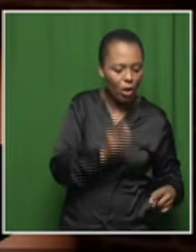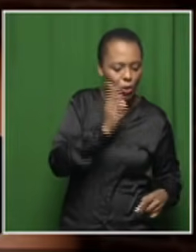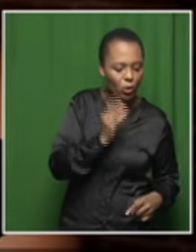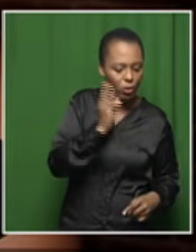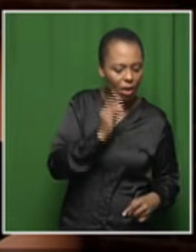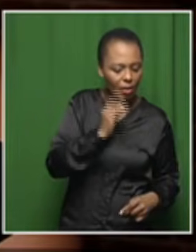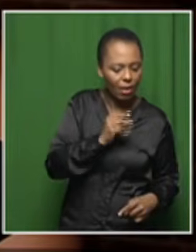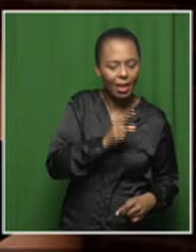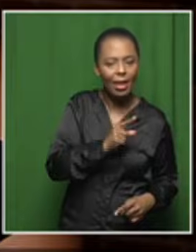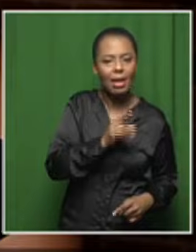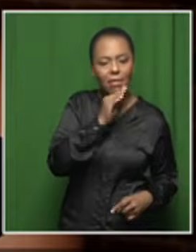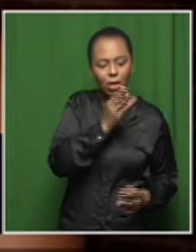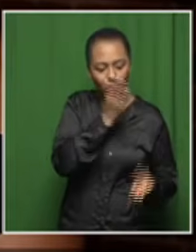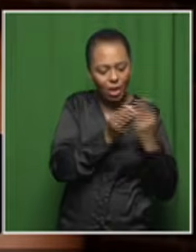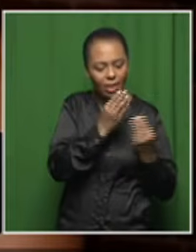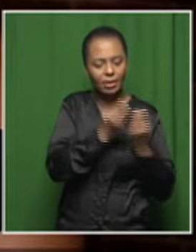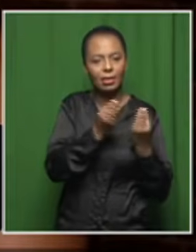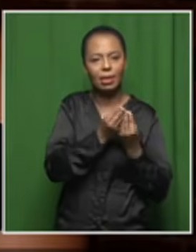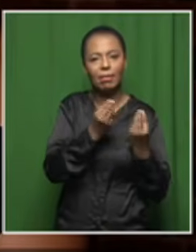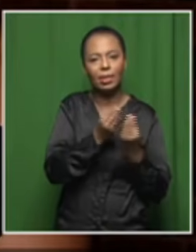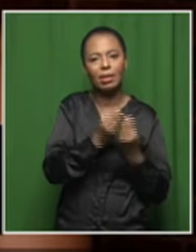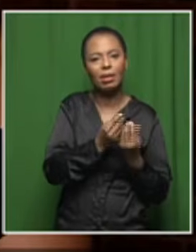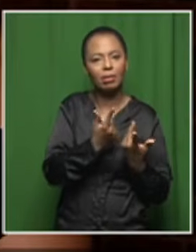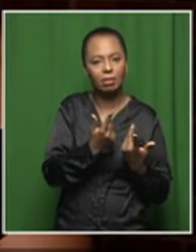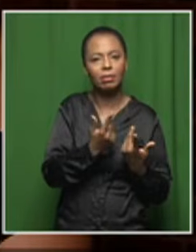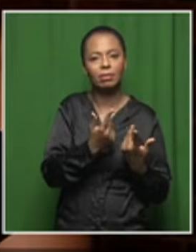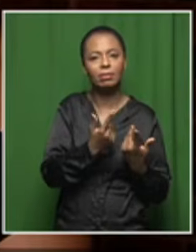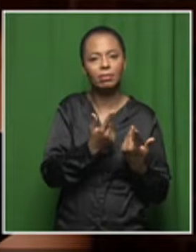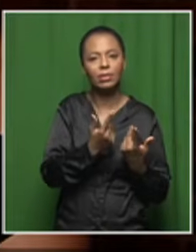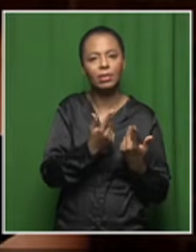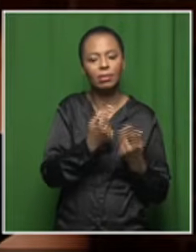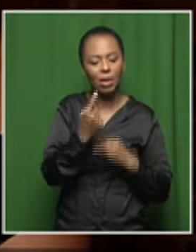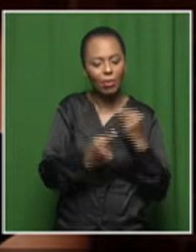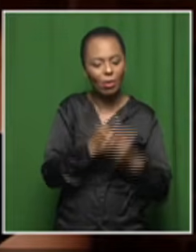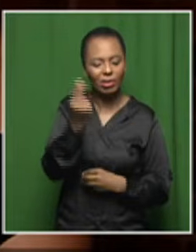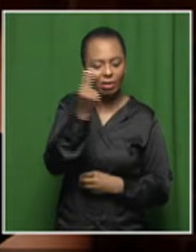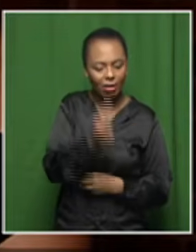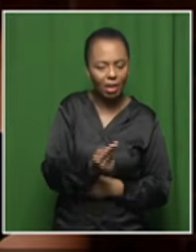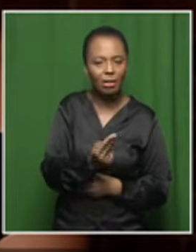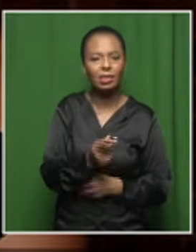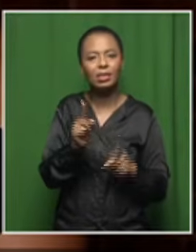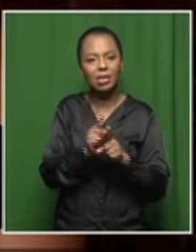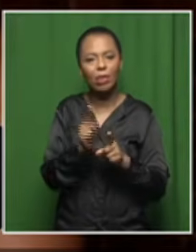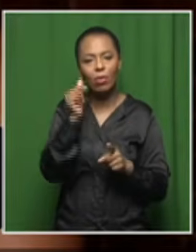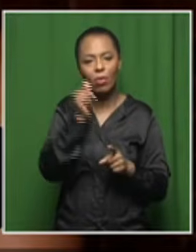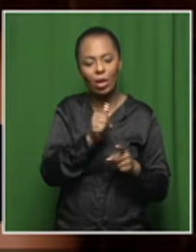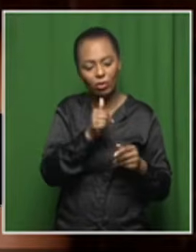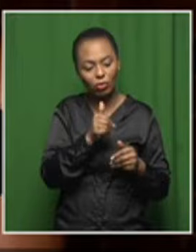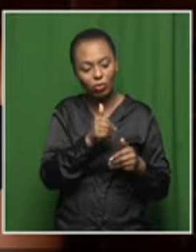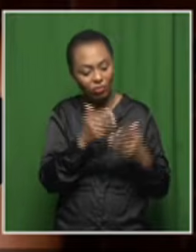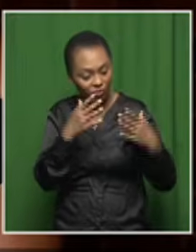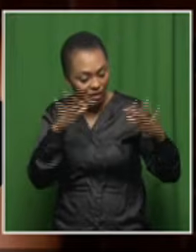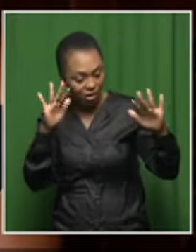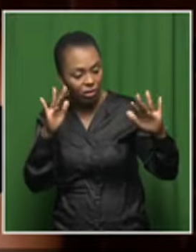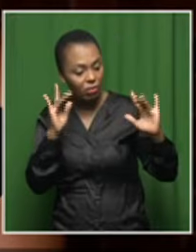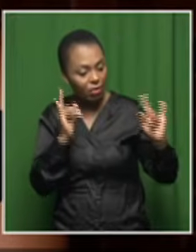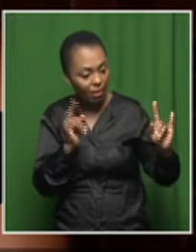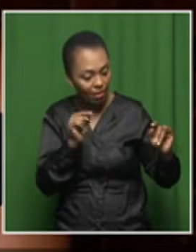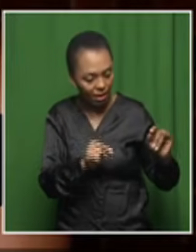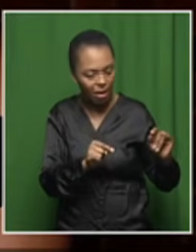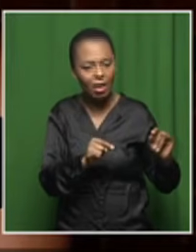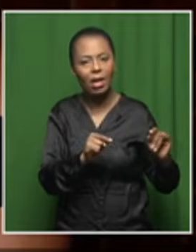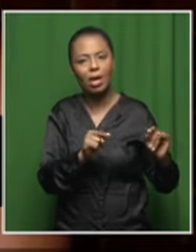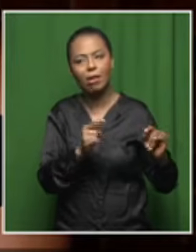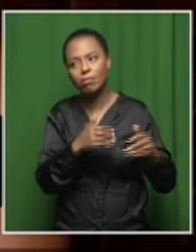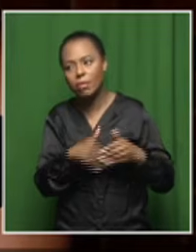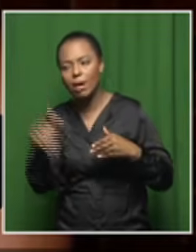seen, about their intention, but also it makes you think about things a little bit differently once you leave. So we have a lot of school groups